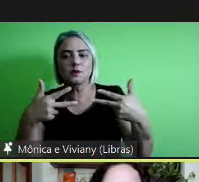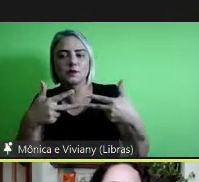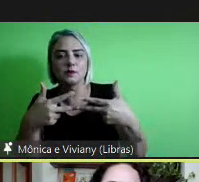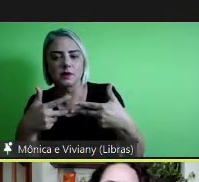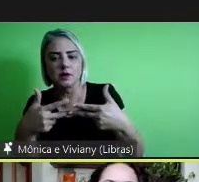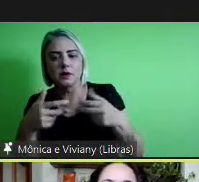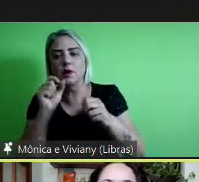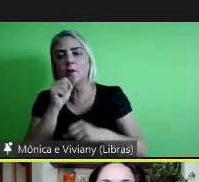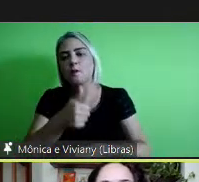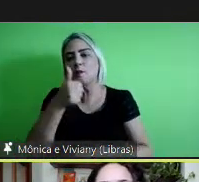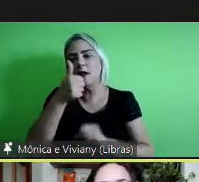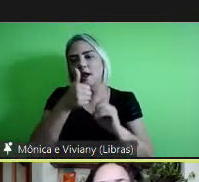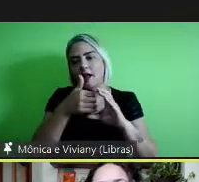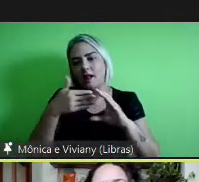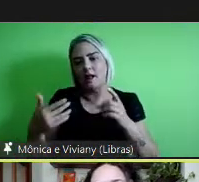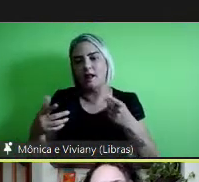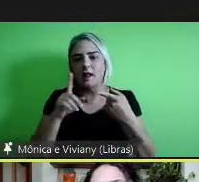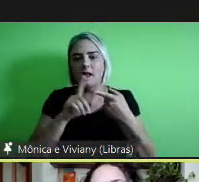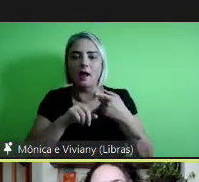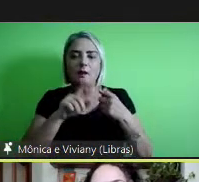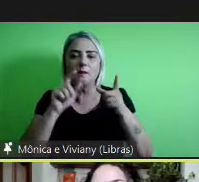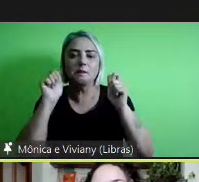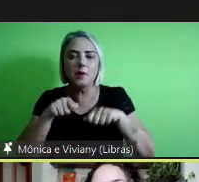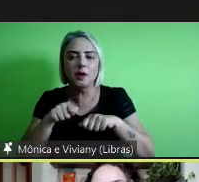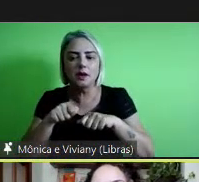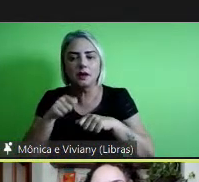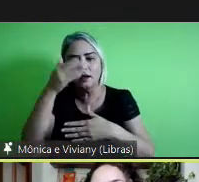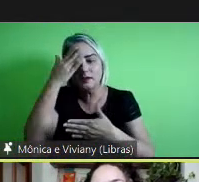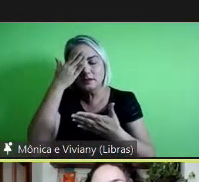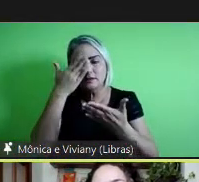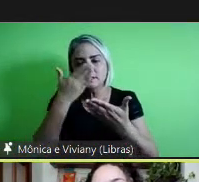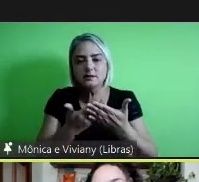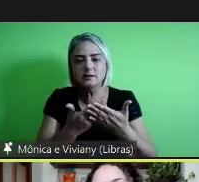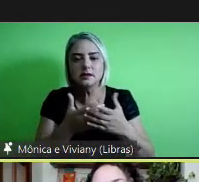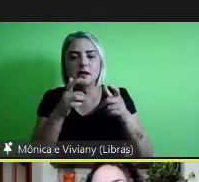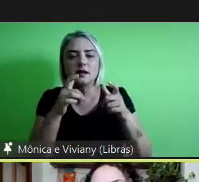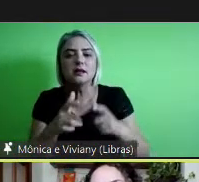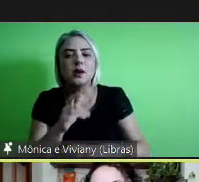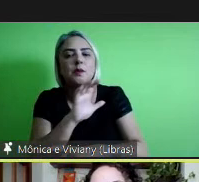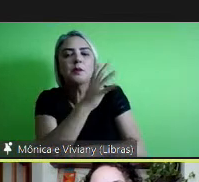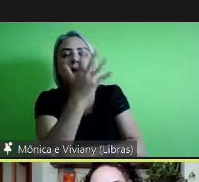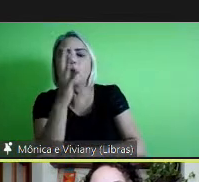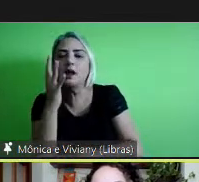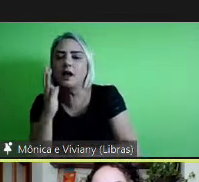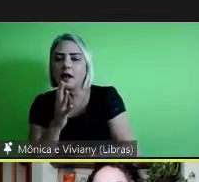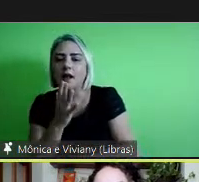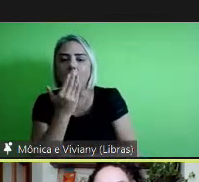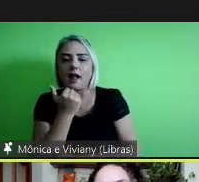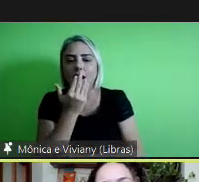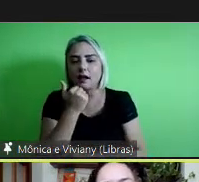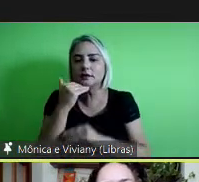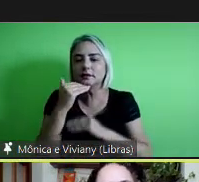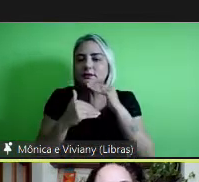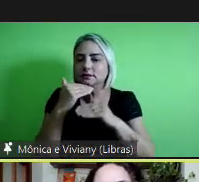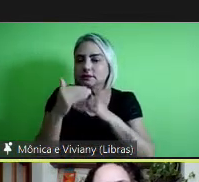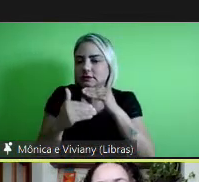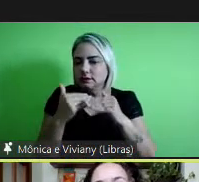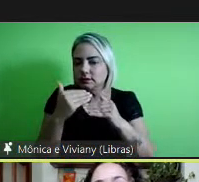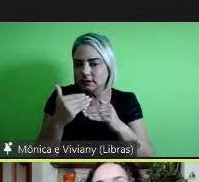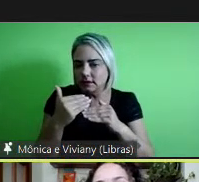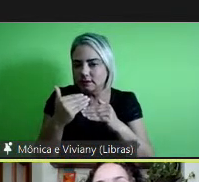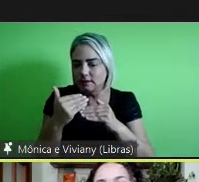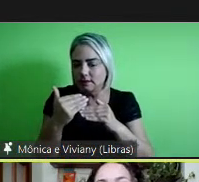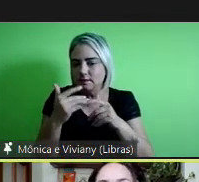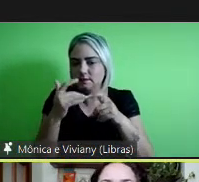our seminar. So one of the characteristics is the possibility to recognize the food environment in the process